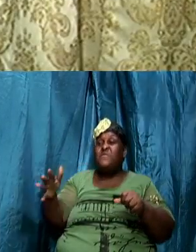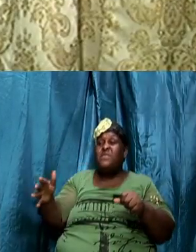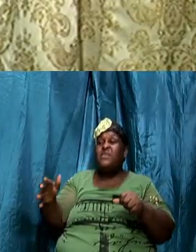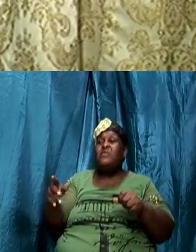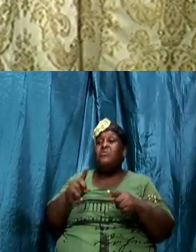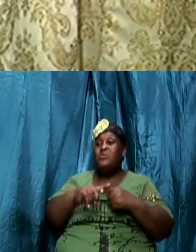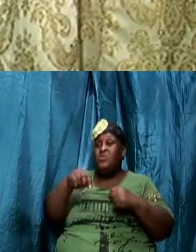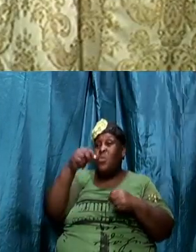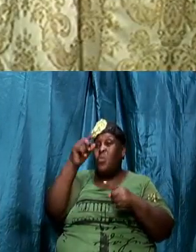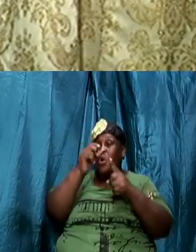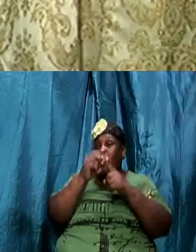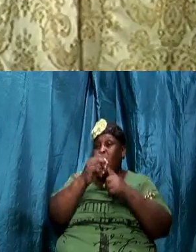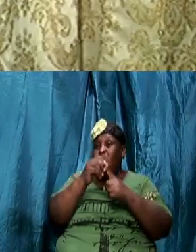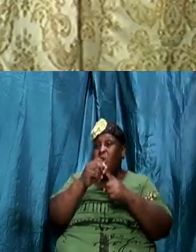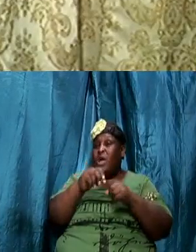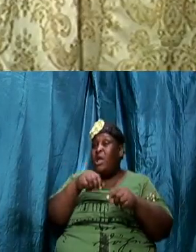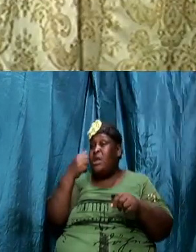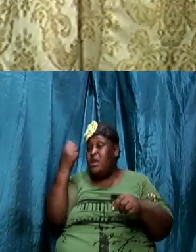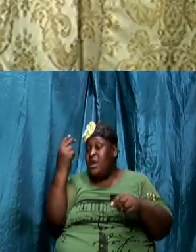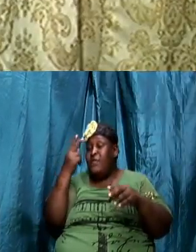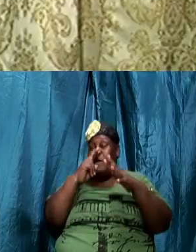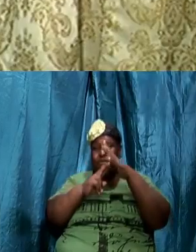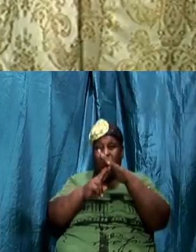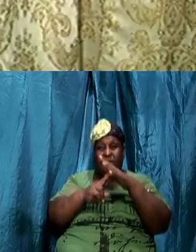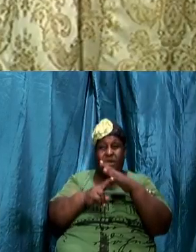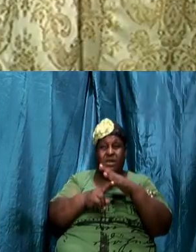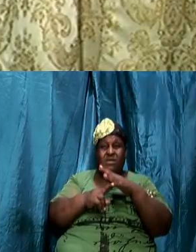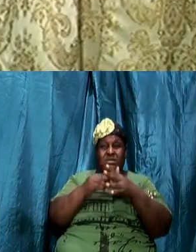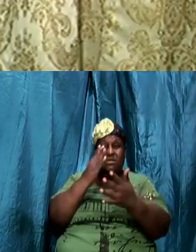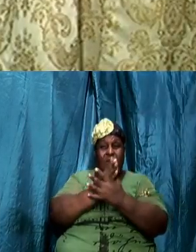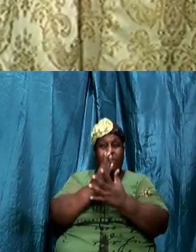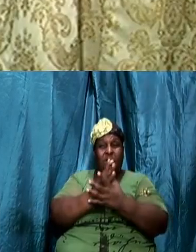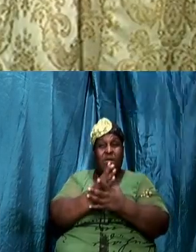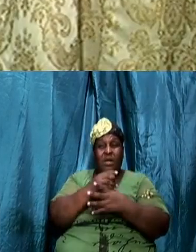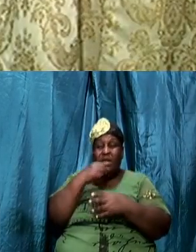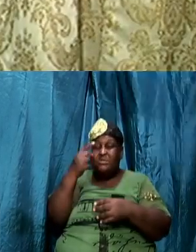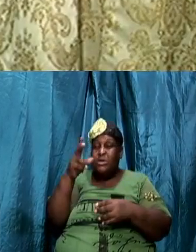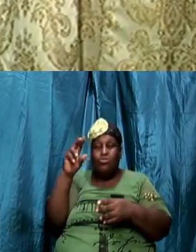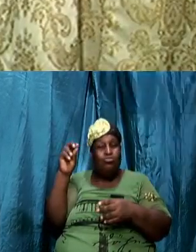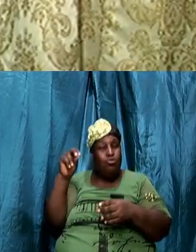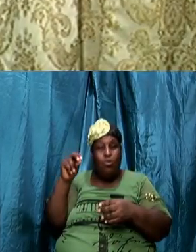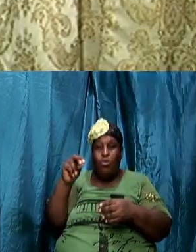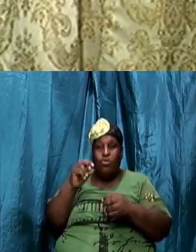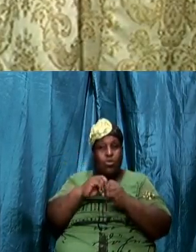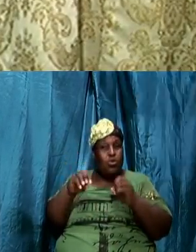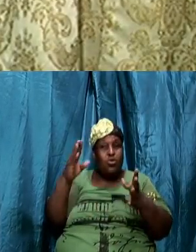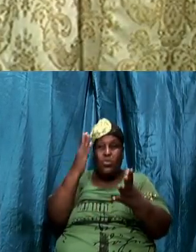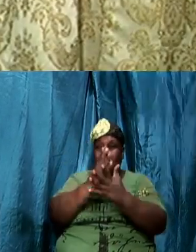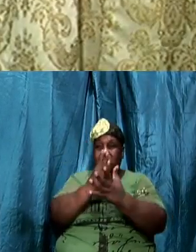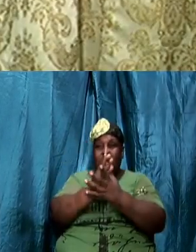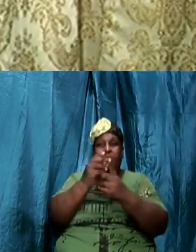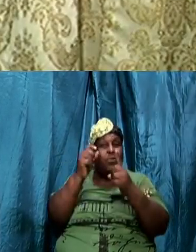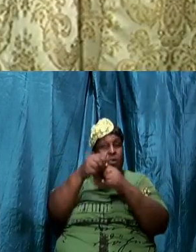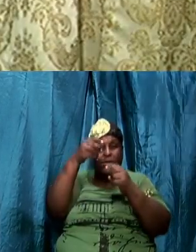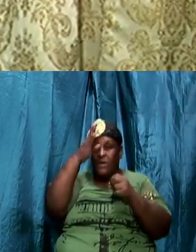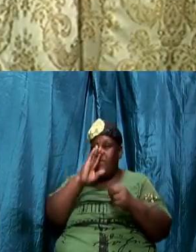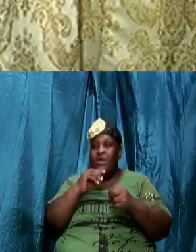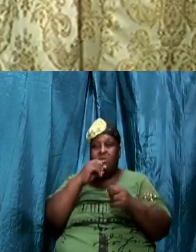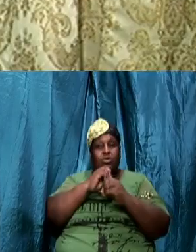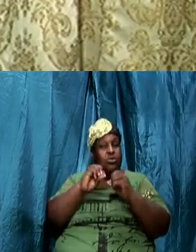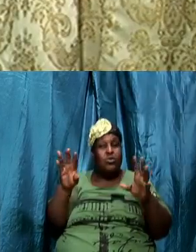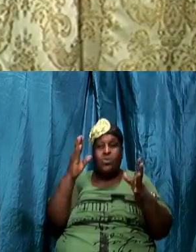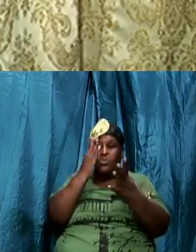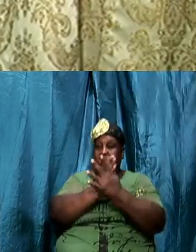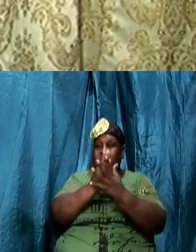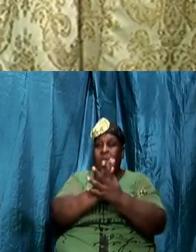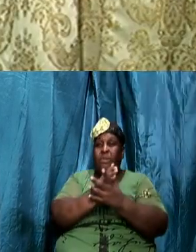back, another prophet stopped him. And he said, no, I can't stop because the Lord said, don't stop. The word say. And